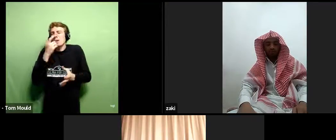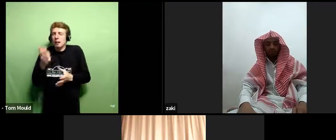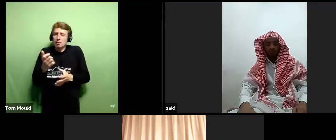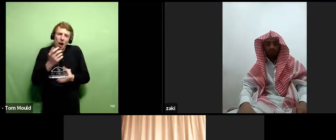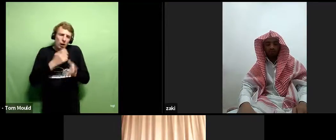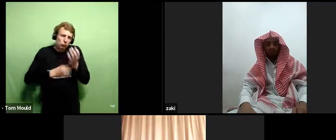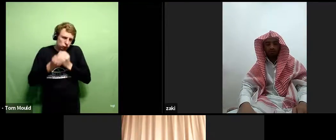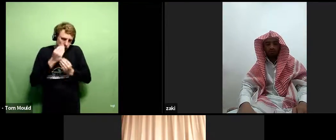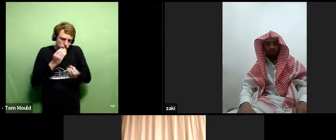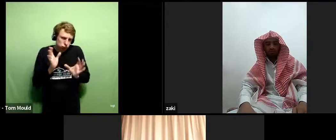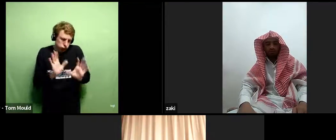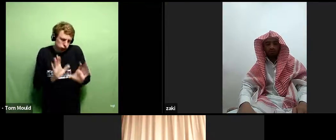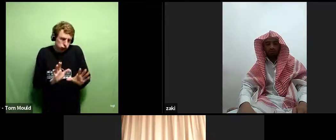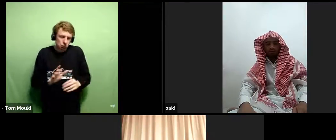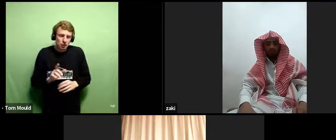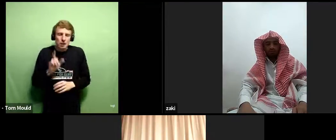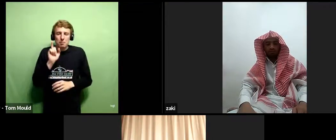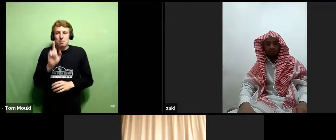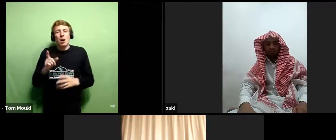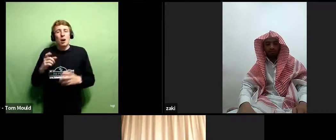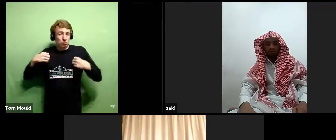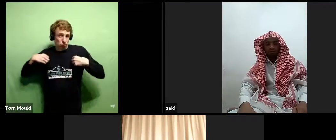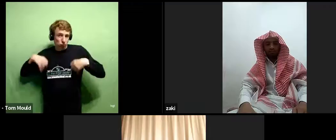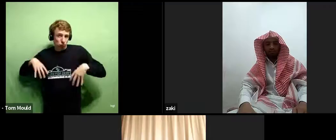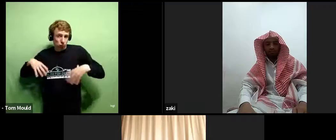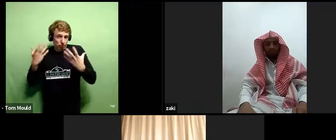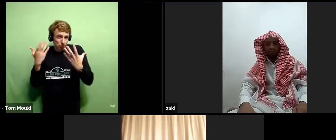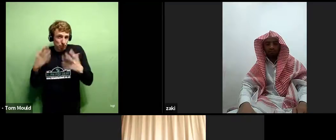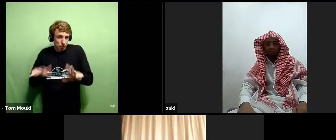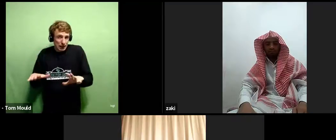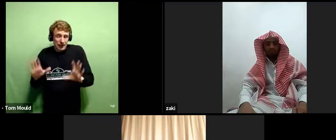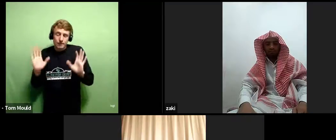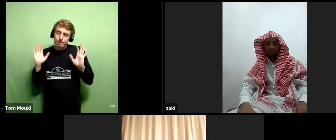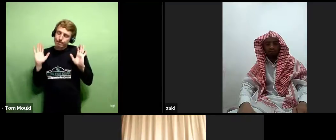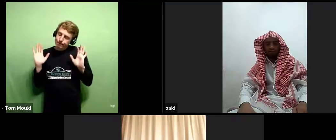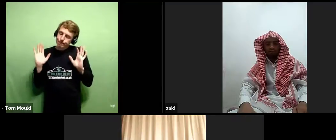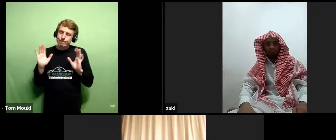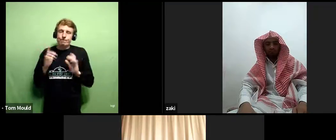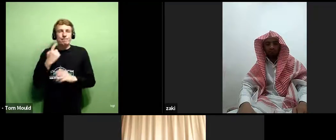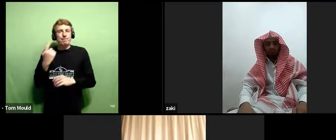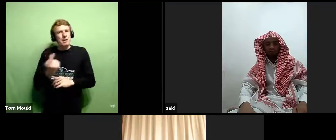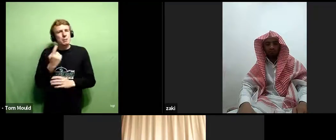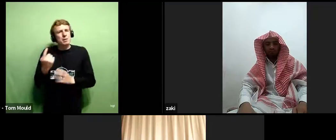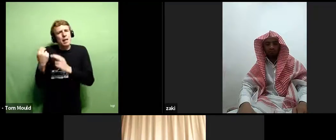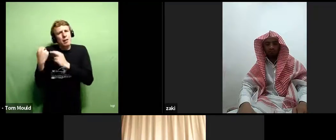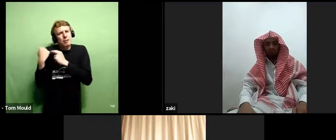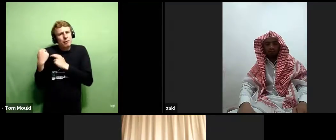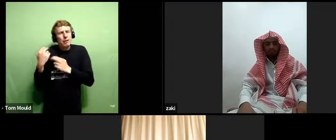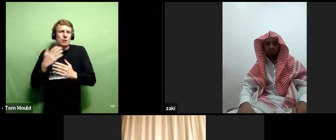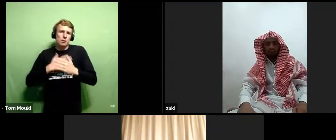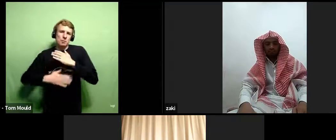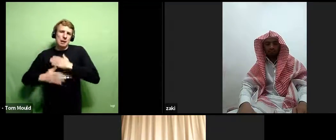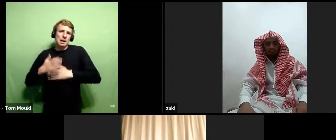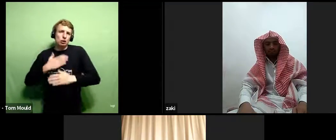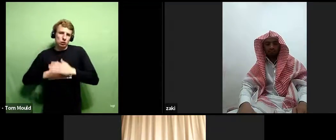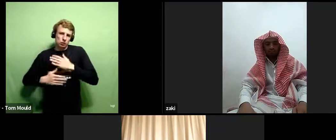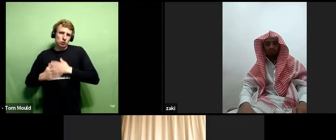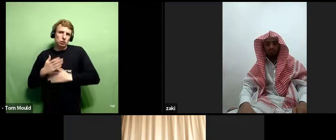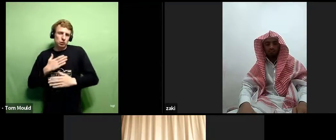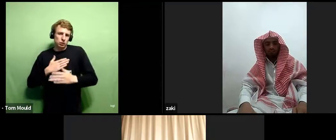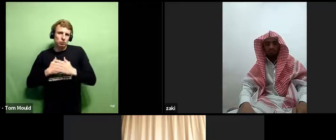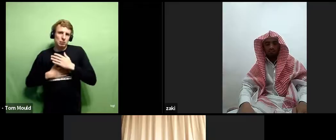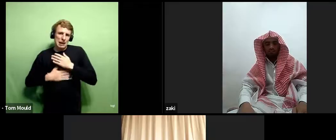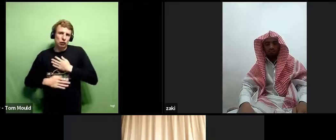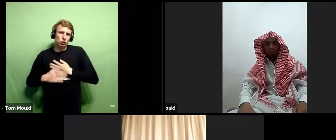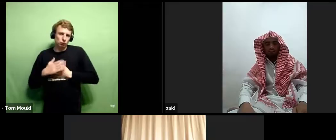age, then upon them is to have patience, unless if they were to continue their fast, they would come to some